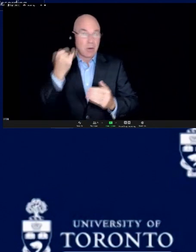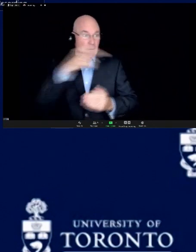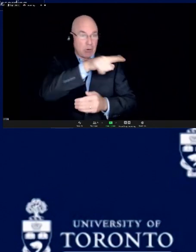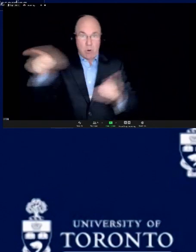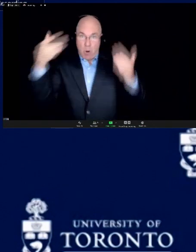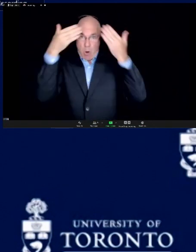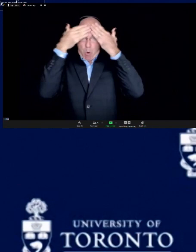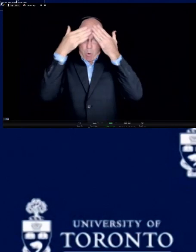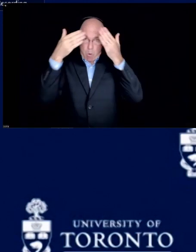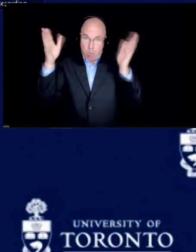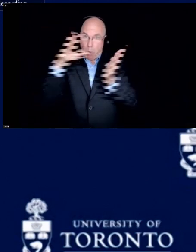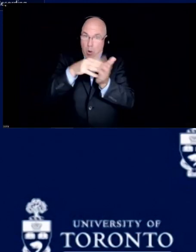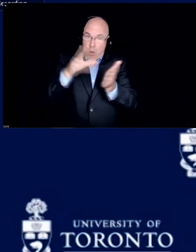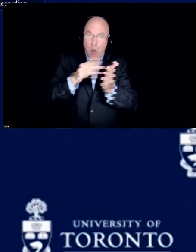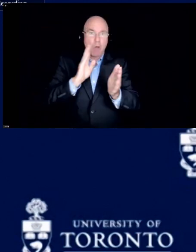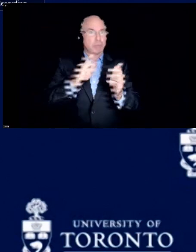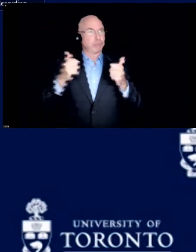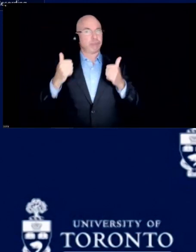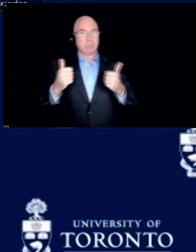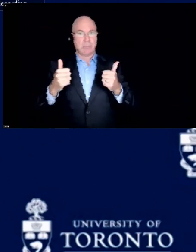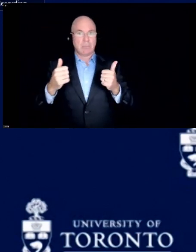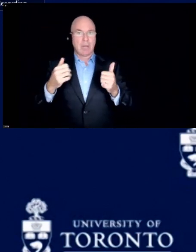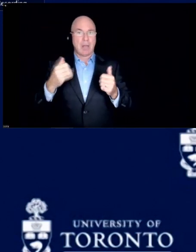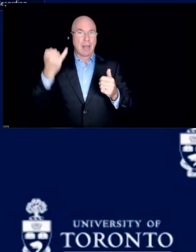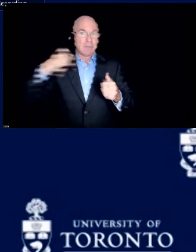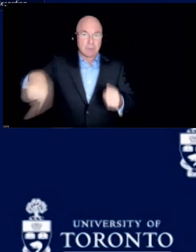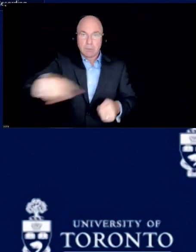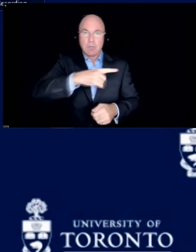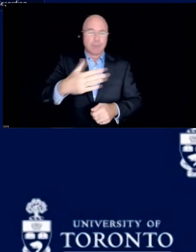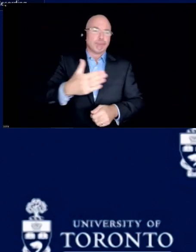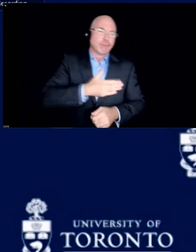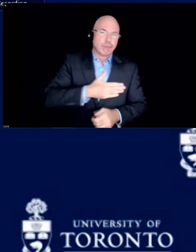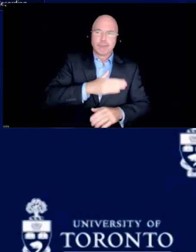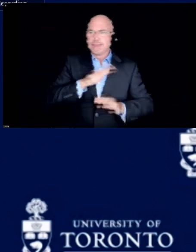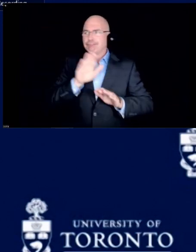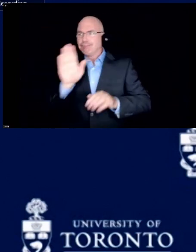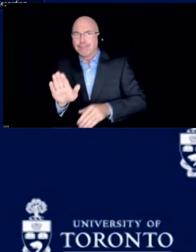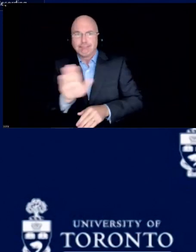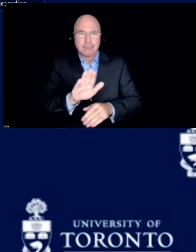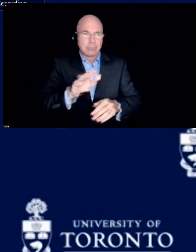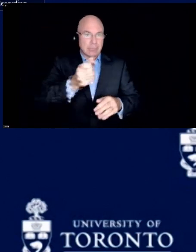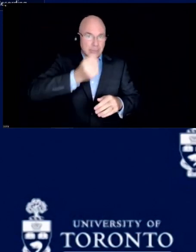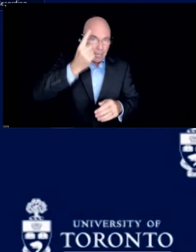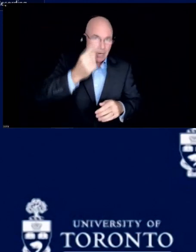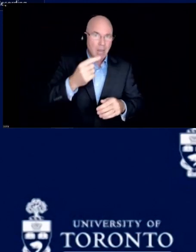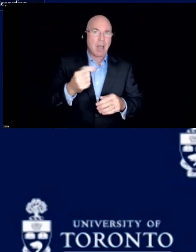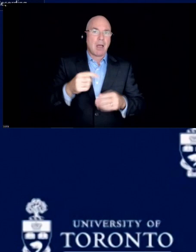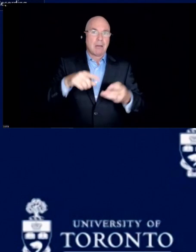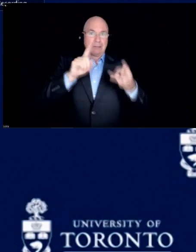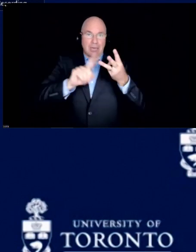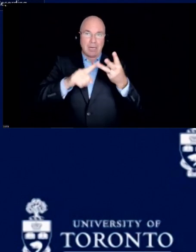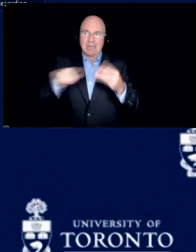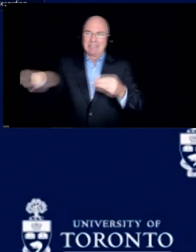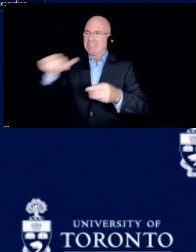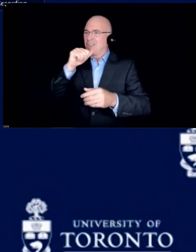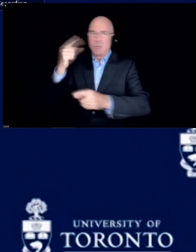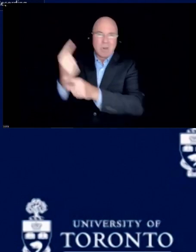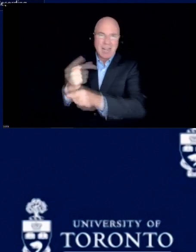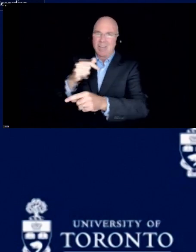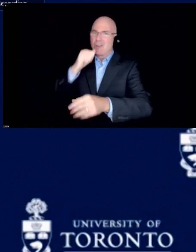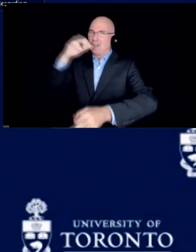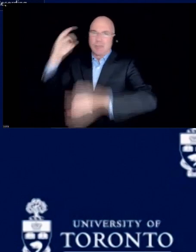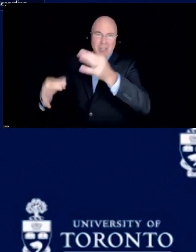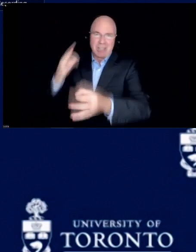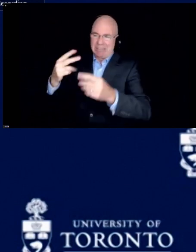by a capacity to be empathetic and understanding, by the power of acknowledging injustices and working towards addressing them. but